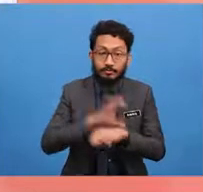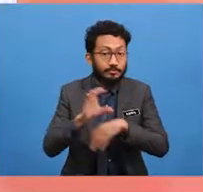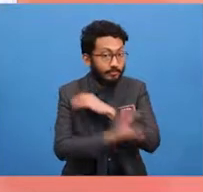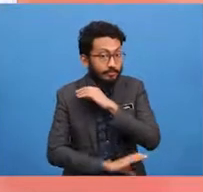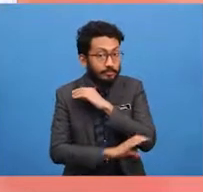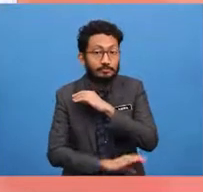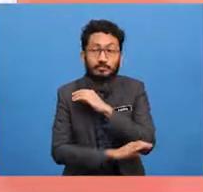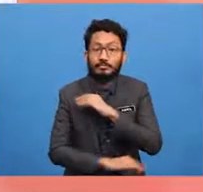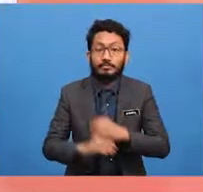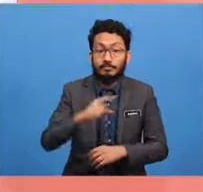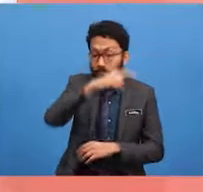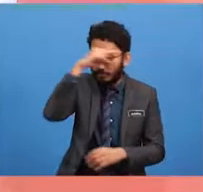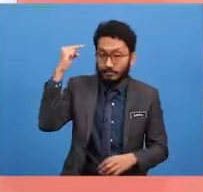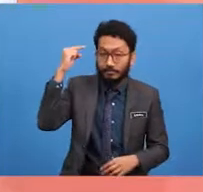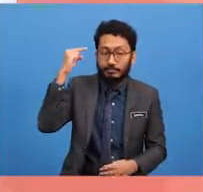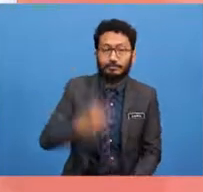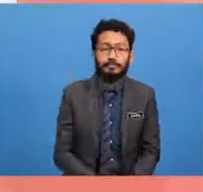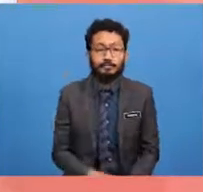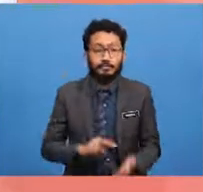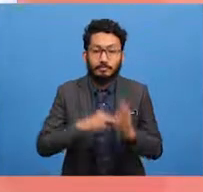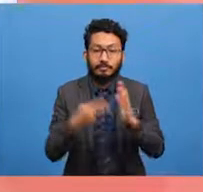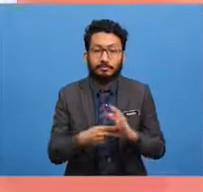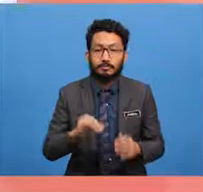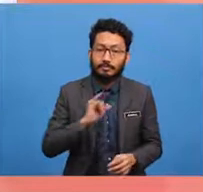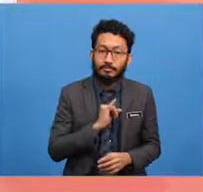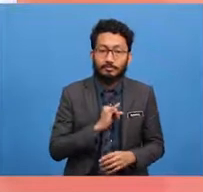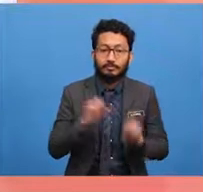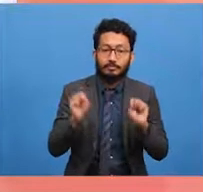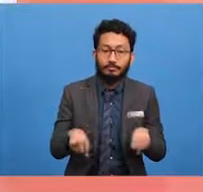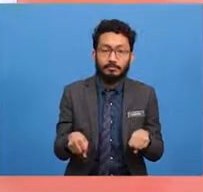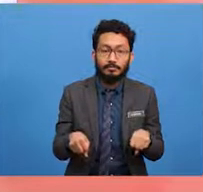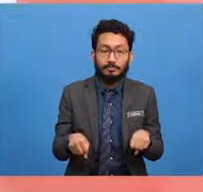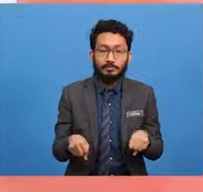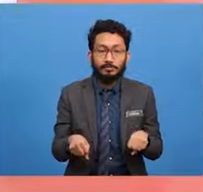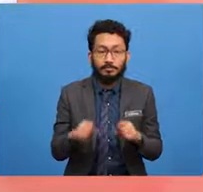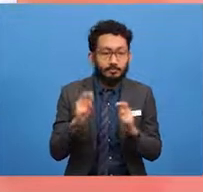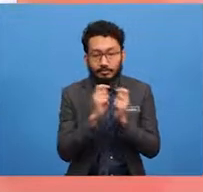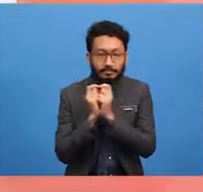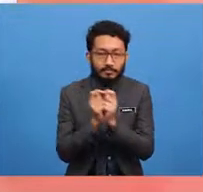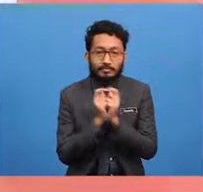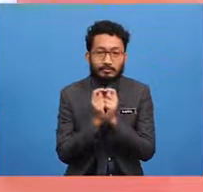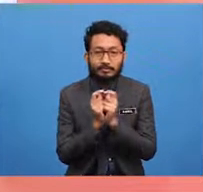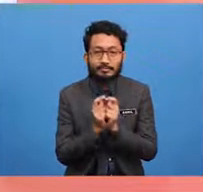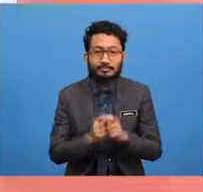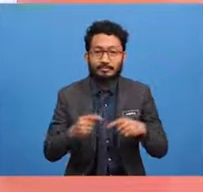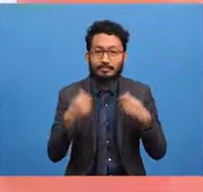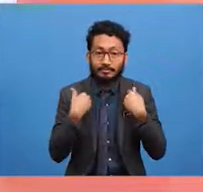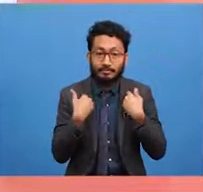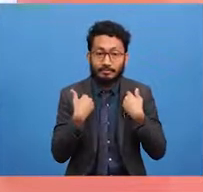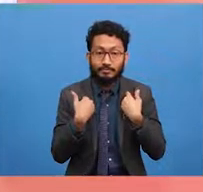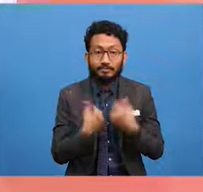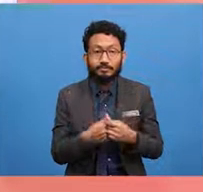summer. That means I'll be able to get together, to have a gathering with